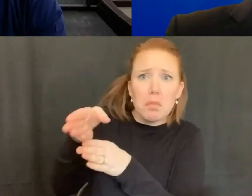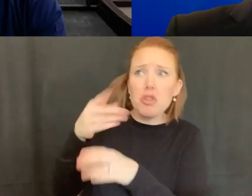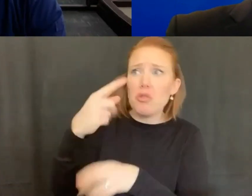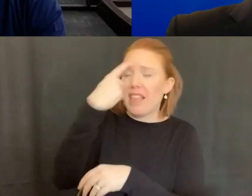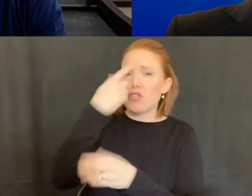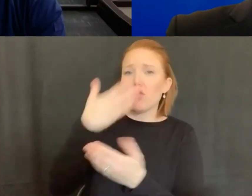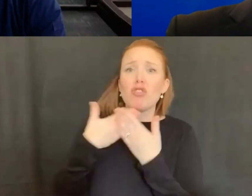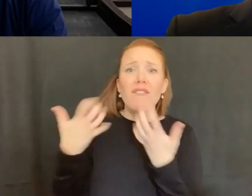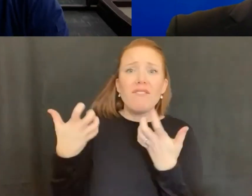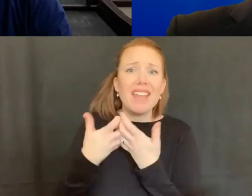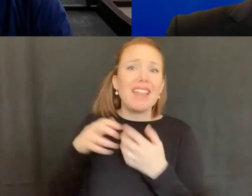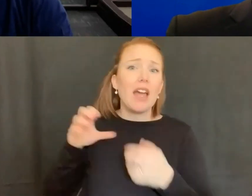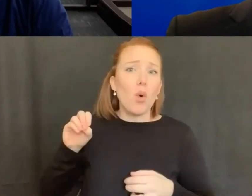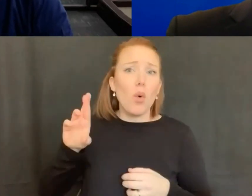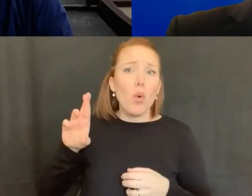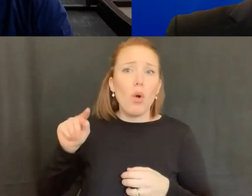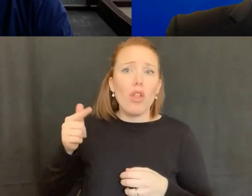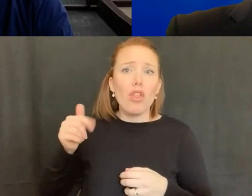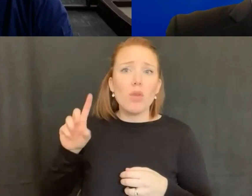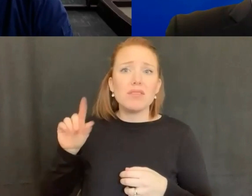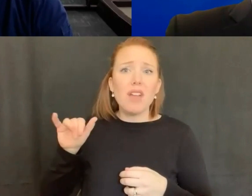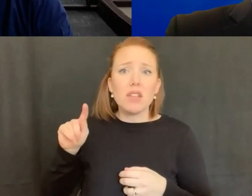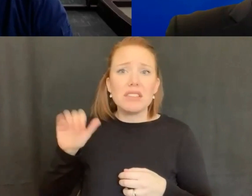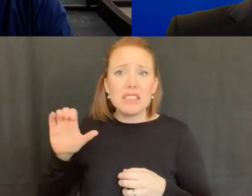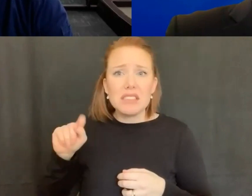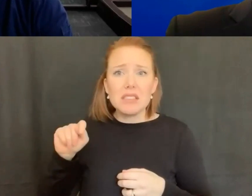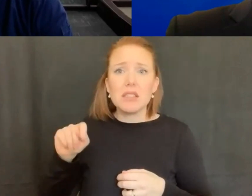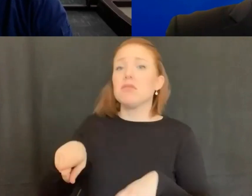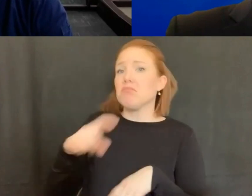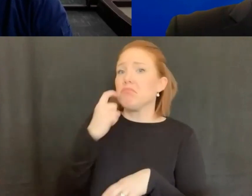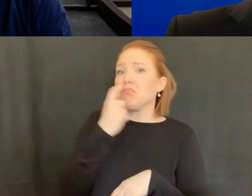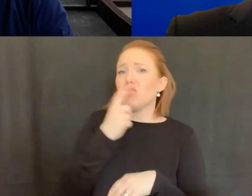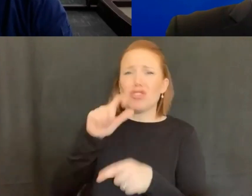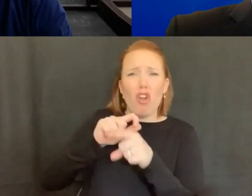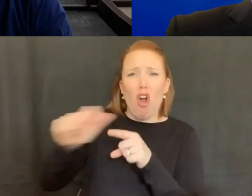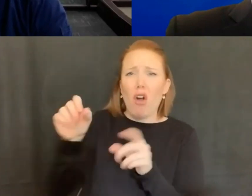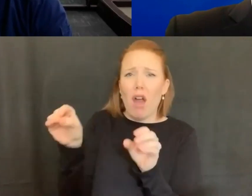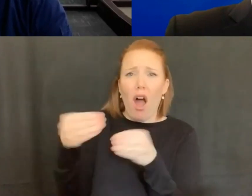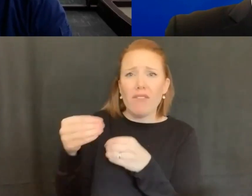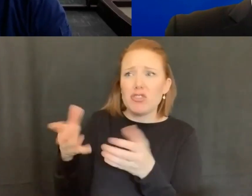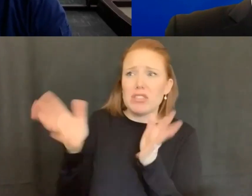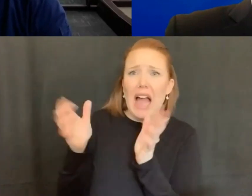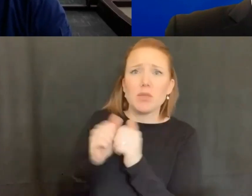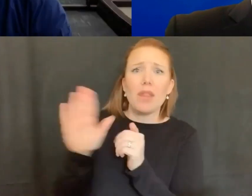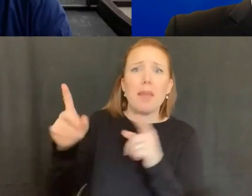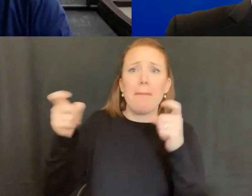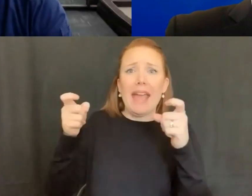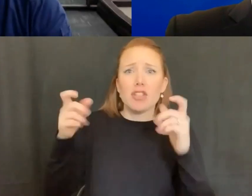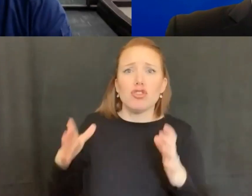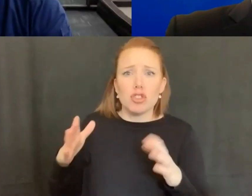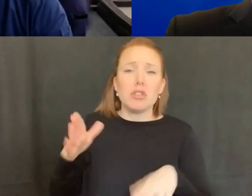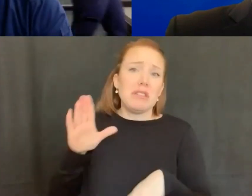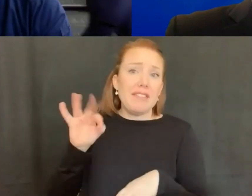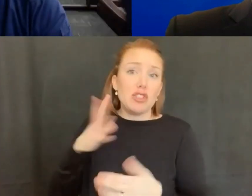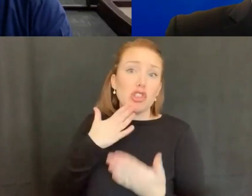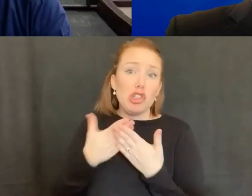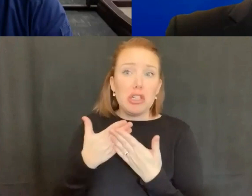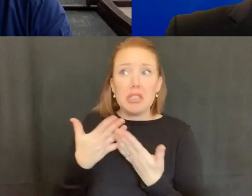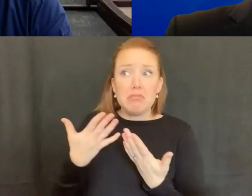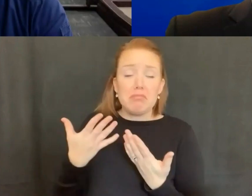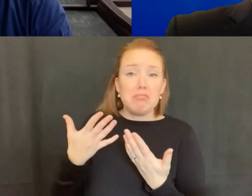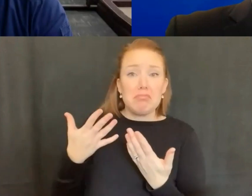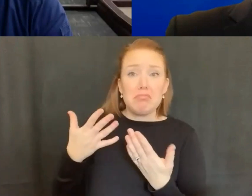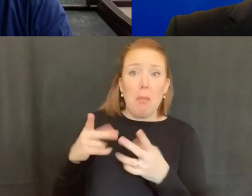like orthodontics, oral surgery or something, you can just call an office and talk to the office manager and ask if they're willing to have